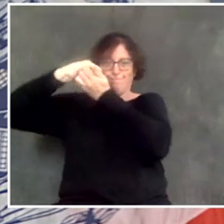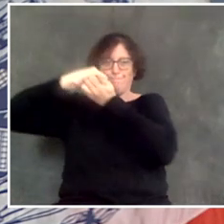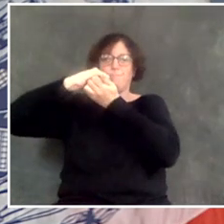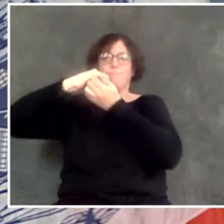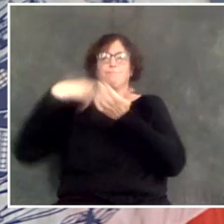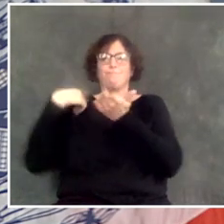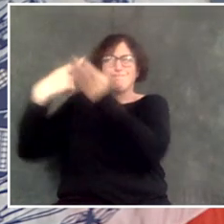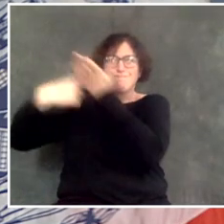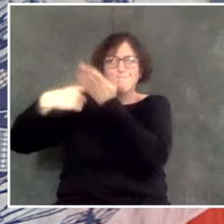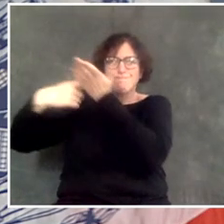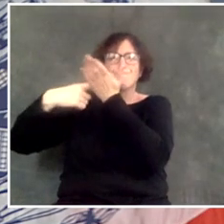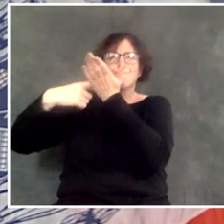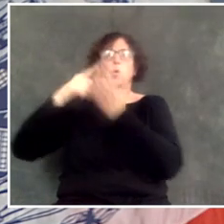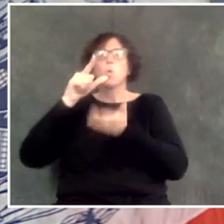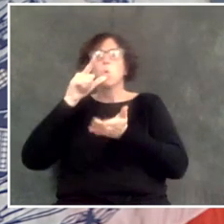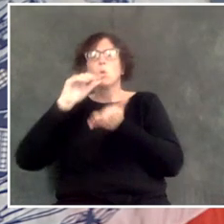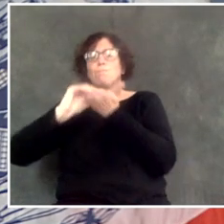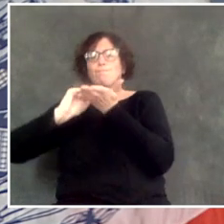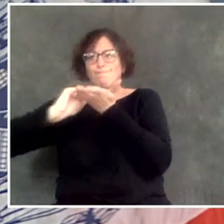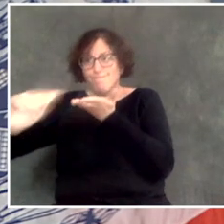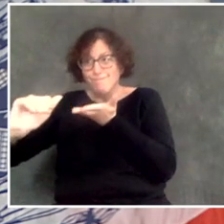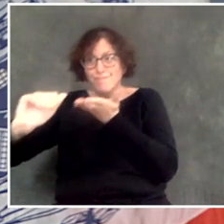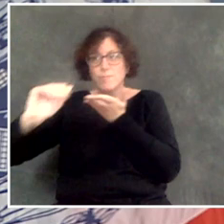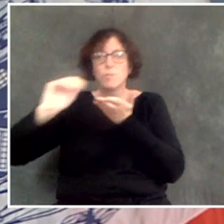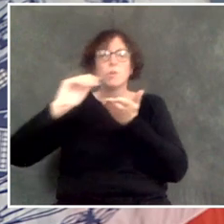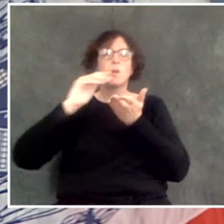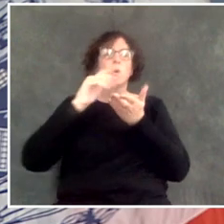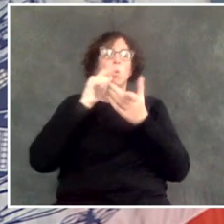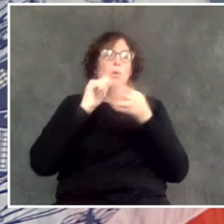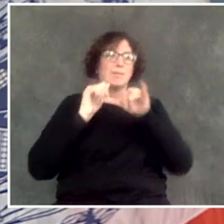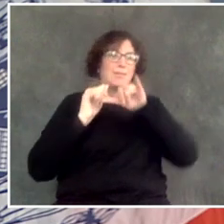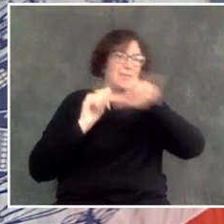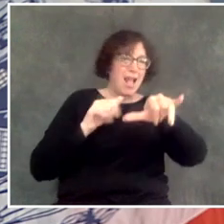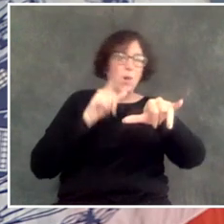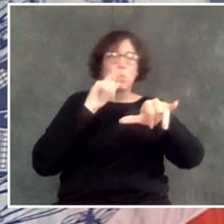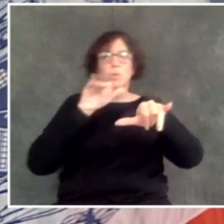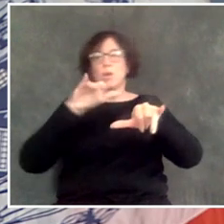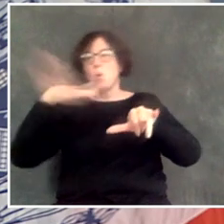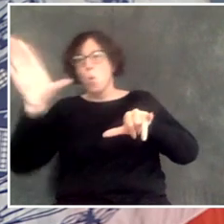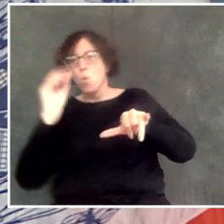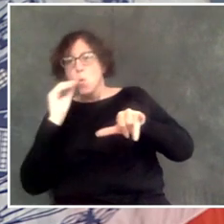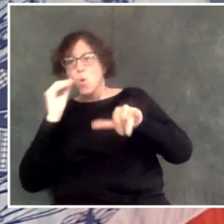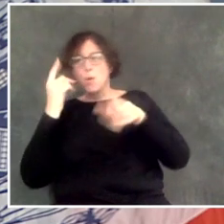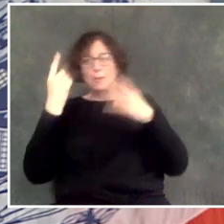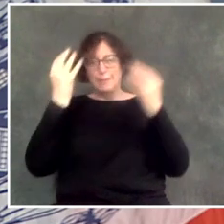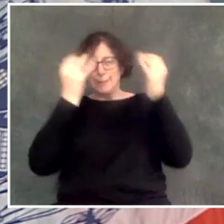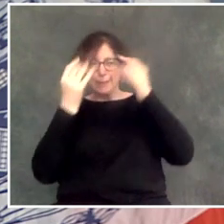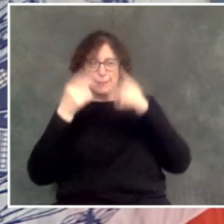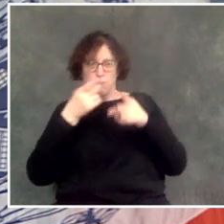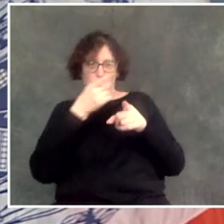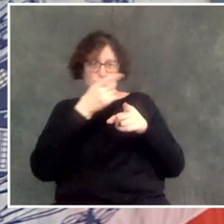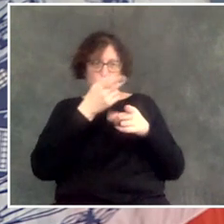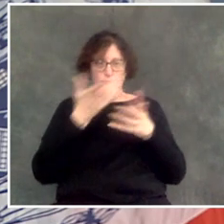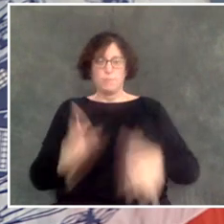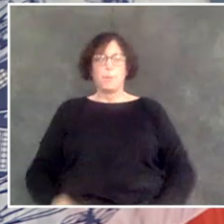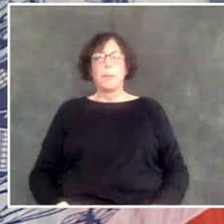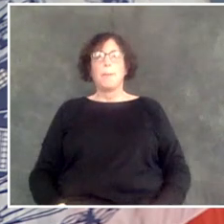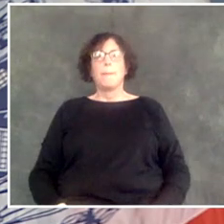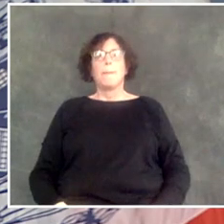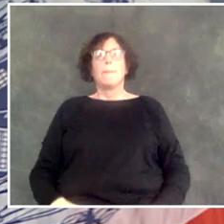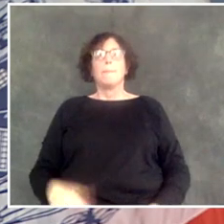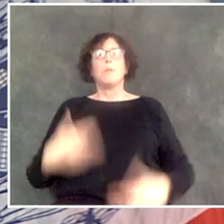coming. We'll get an update to you when we have that. But that means that the jail system